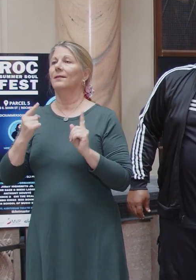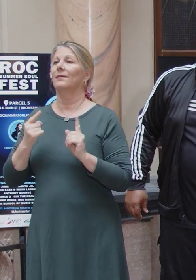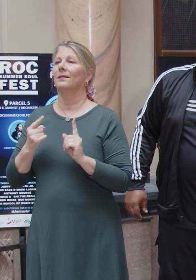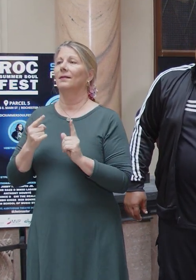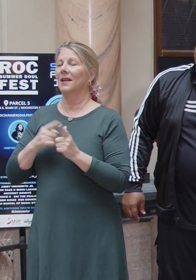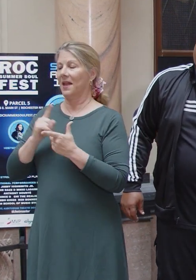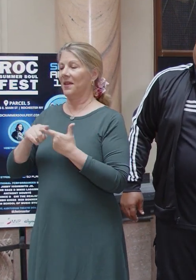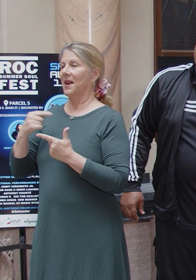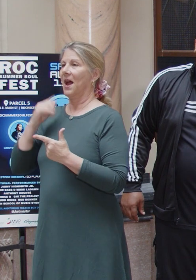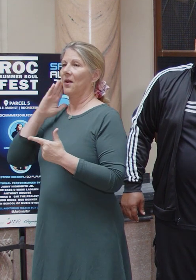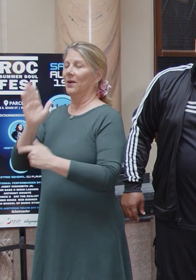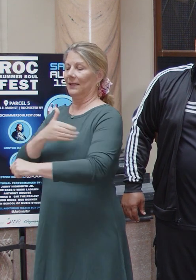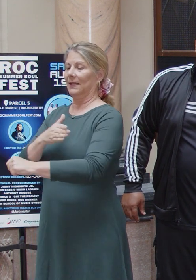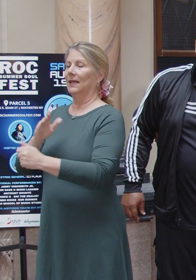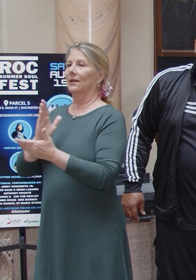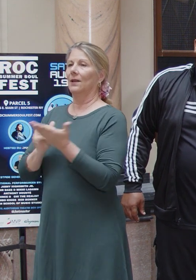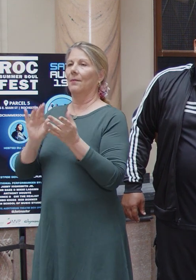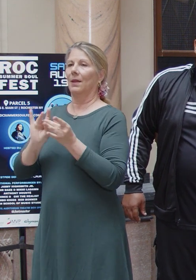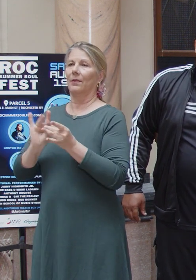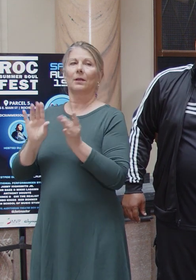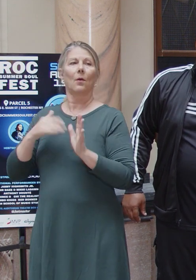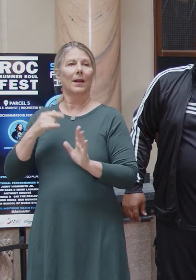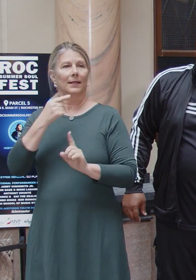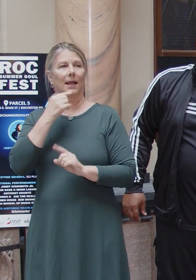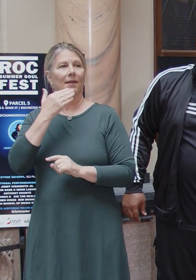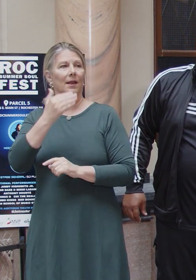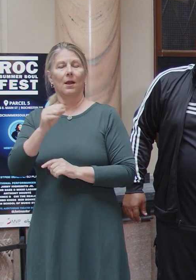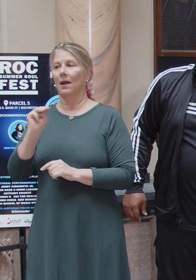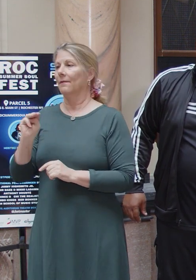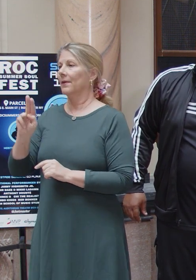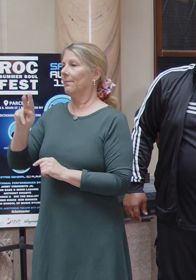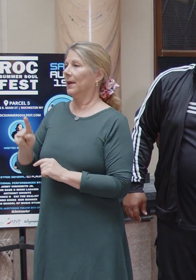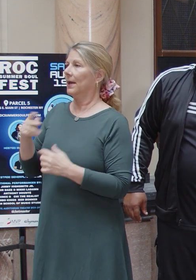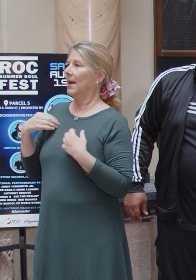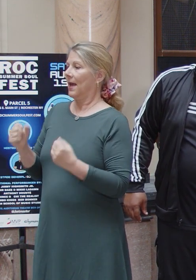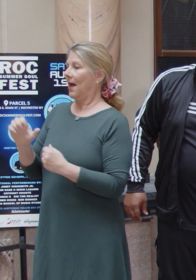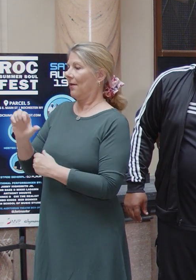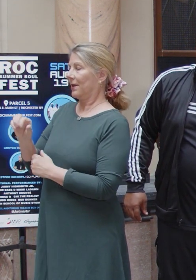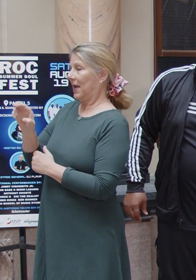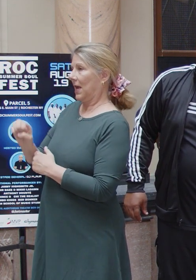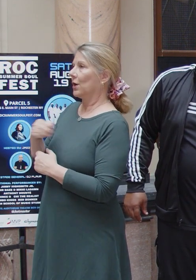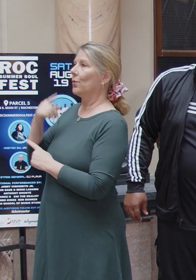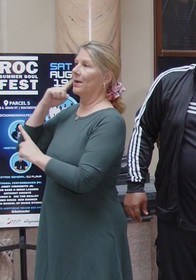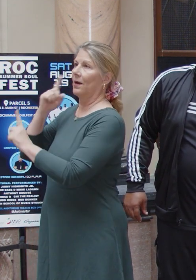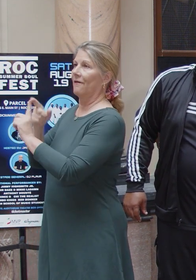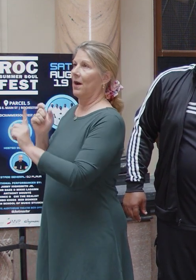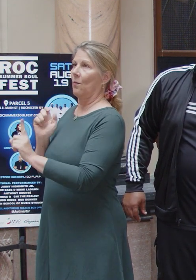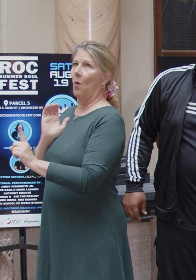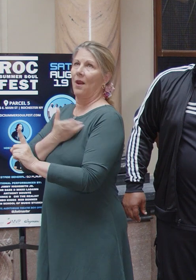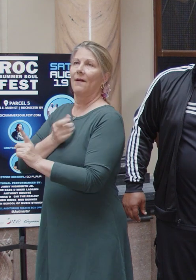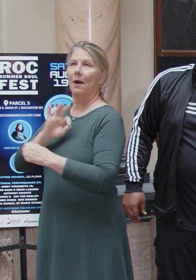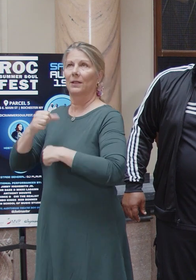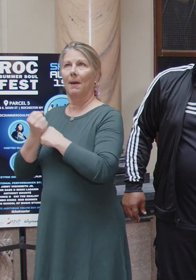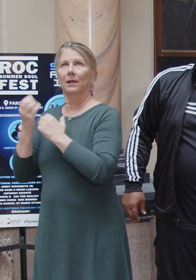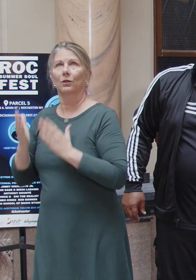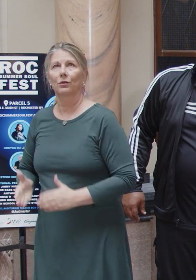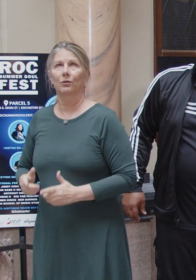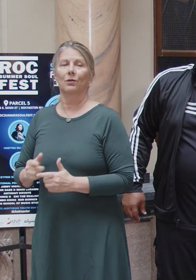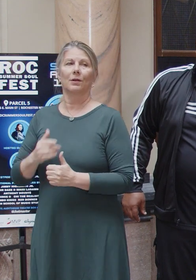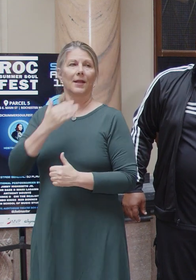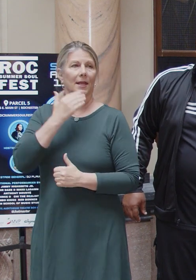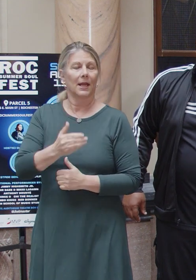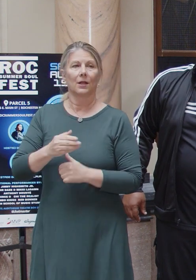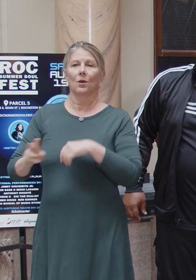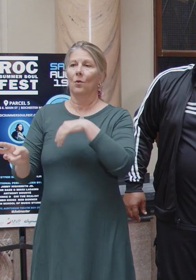me give a special thanks first off to MVP Healthcare, and you're gonna hear from one of our sponsors in a second. I wanna thank Wegmans and